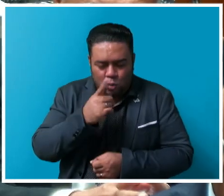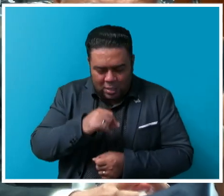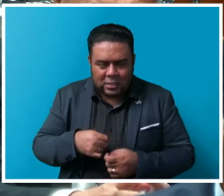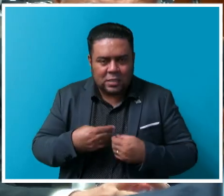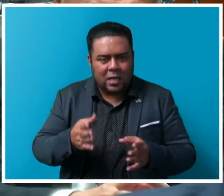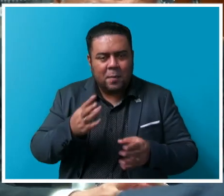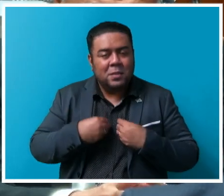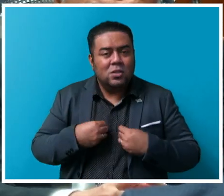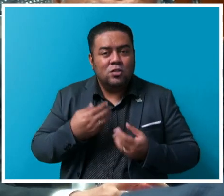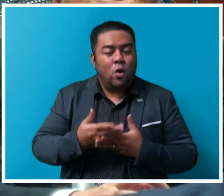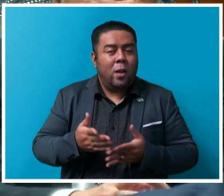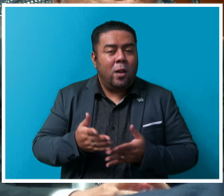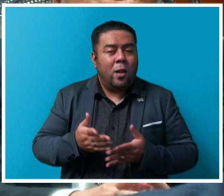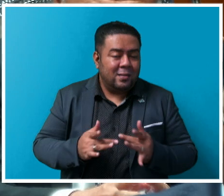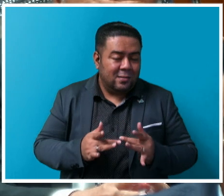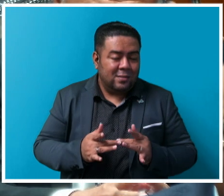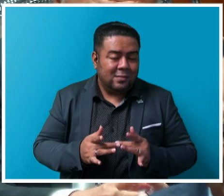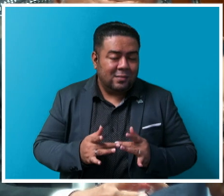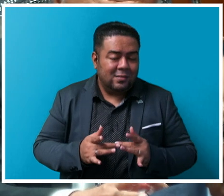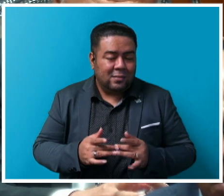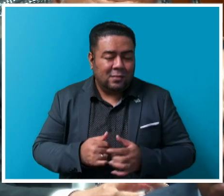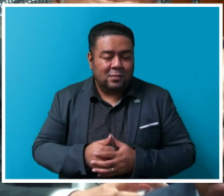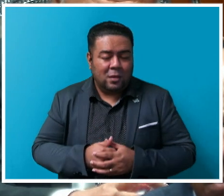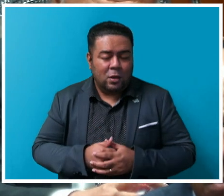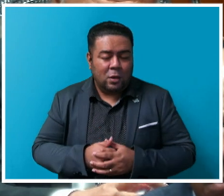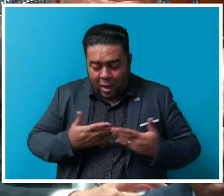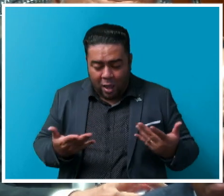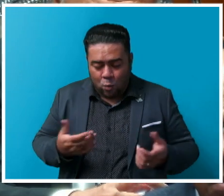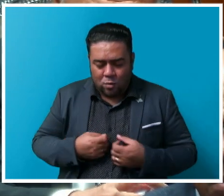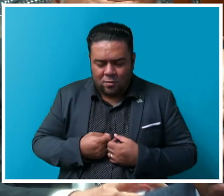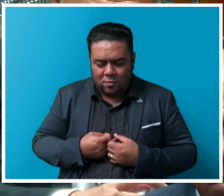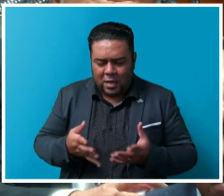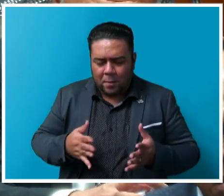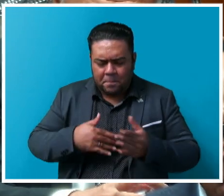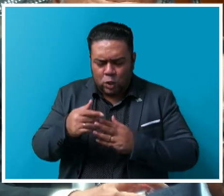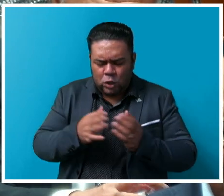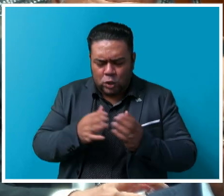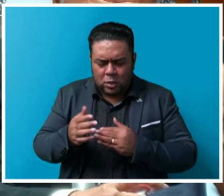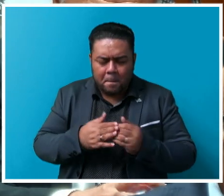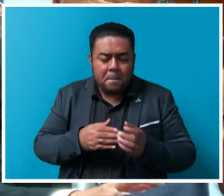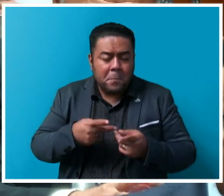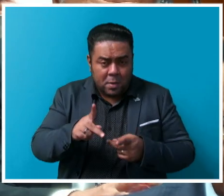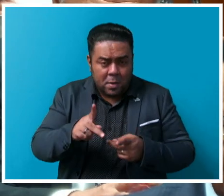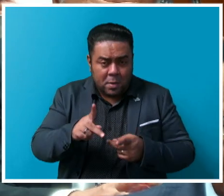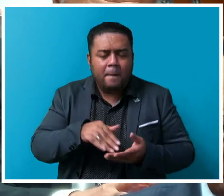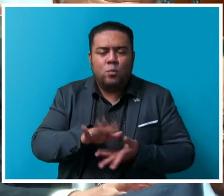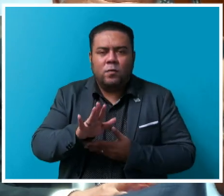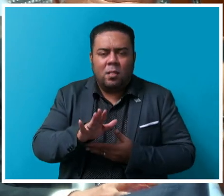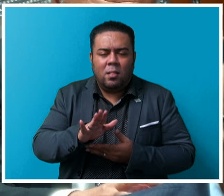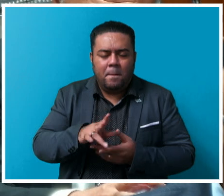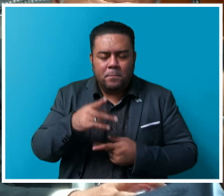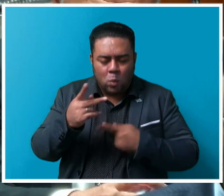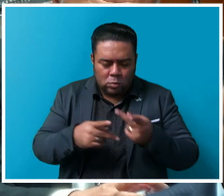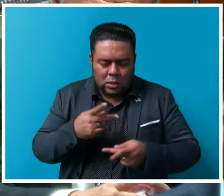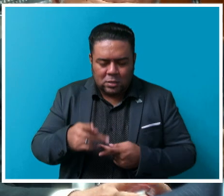online. We have now begun the building permit approval process, which should bring approvals down to